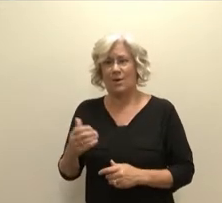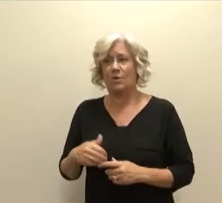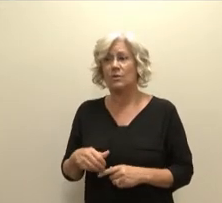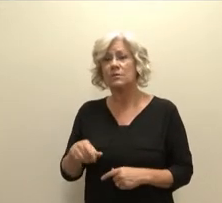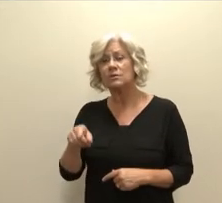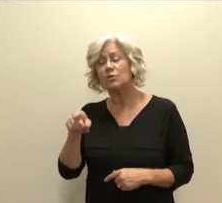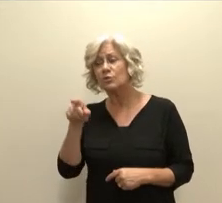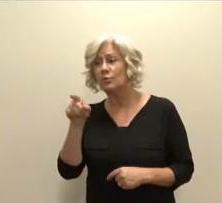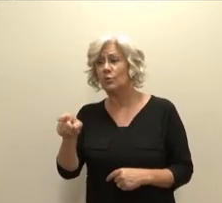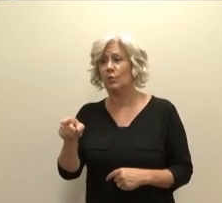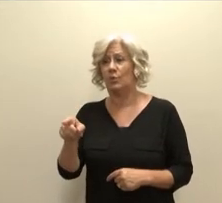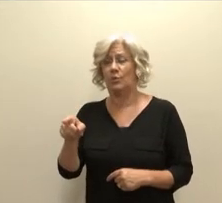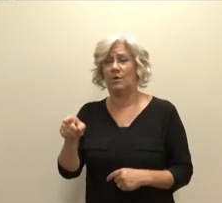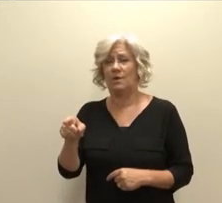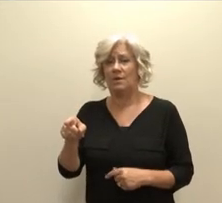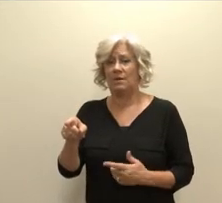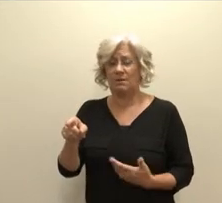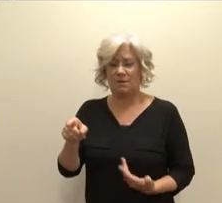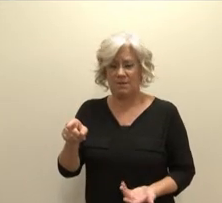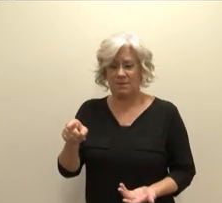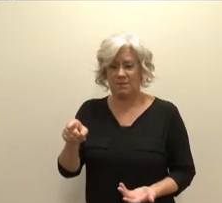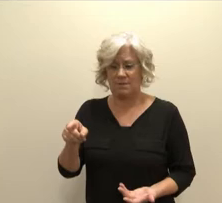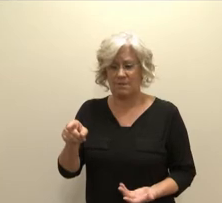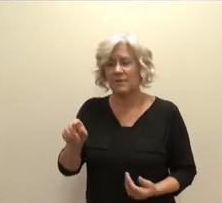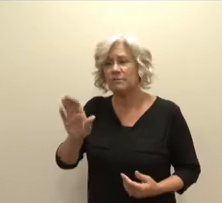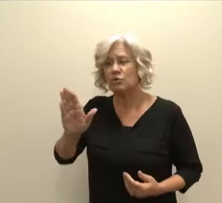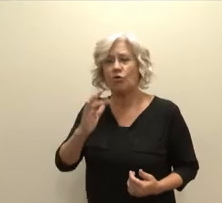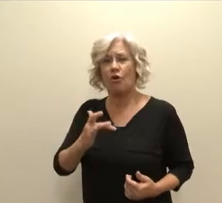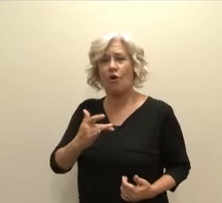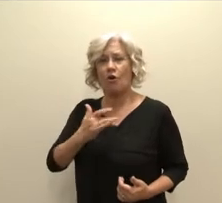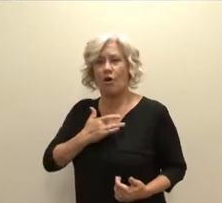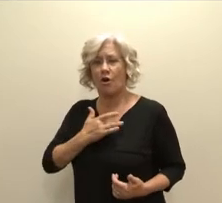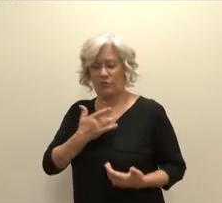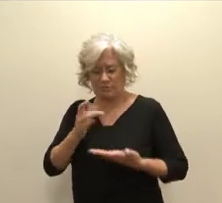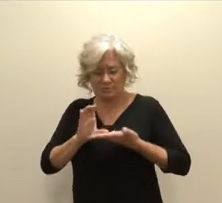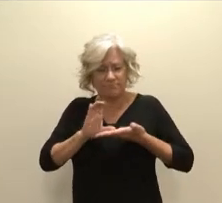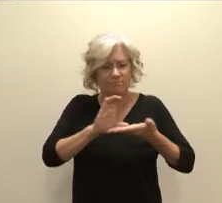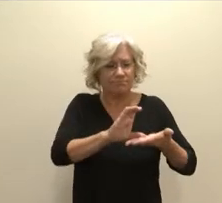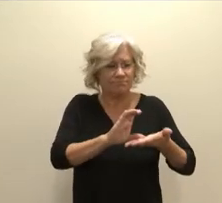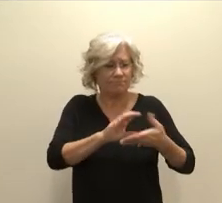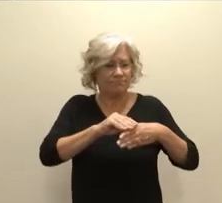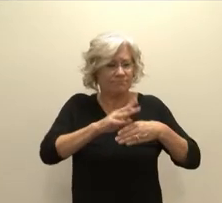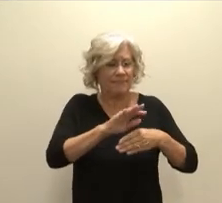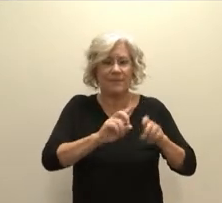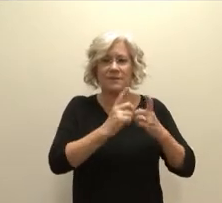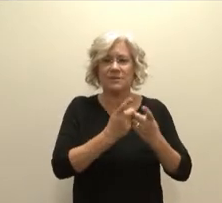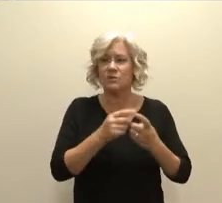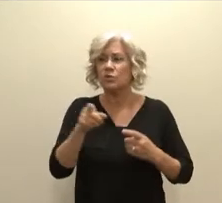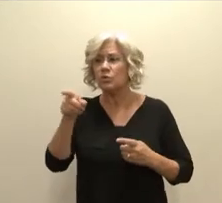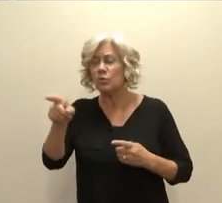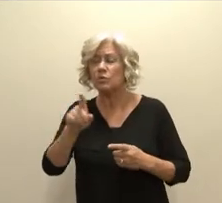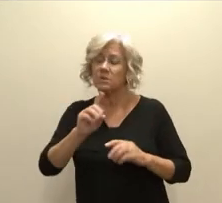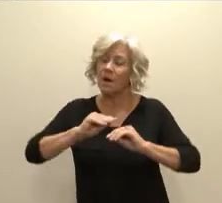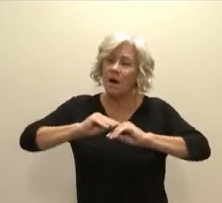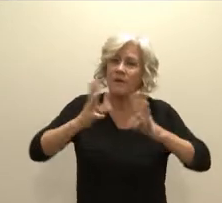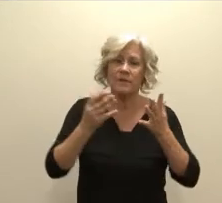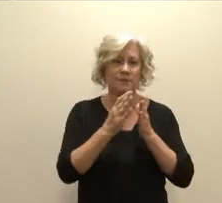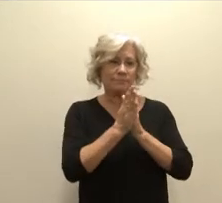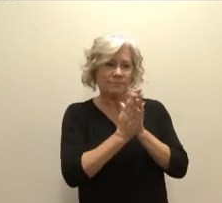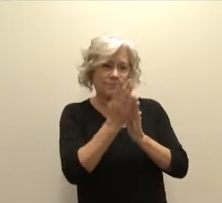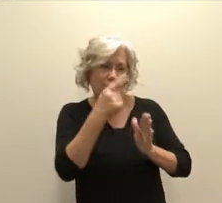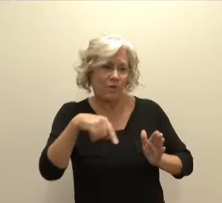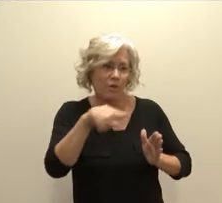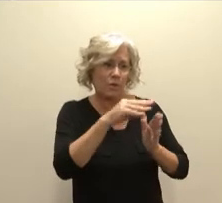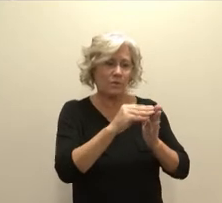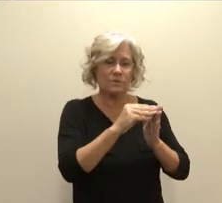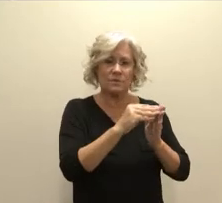have brought heart to the district. Your passion for kids, your passion for people in